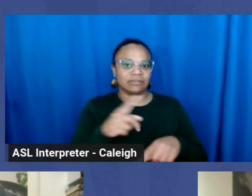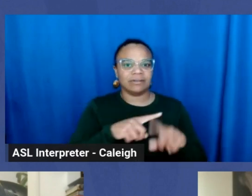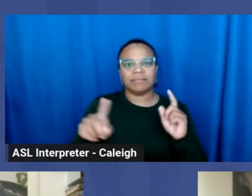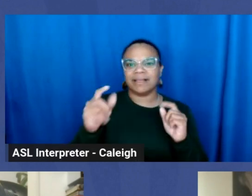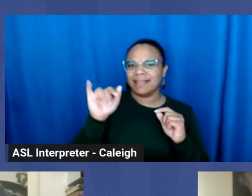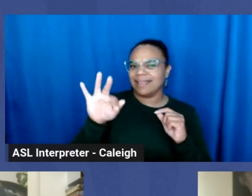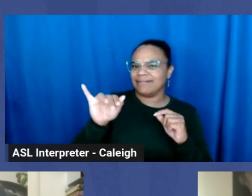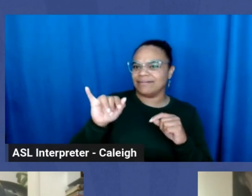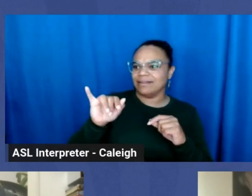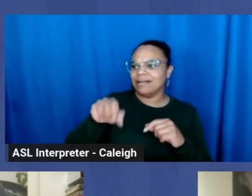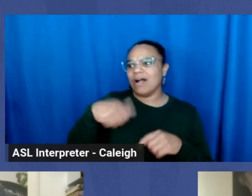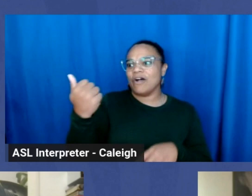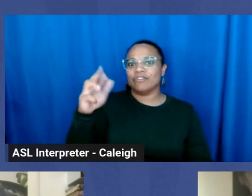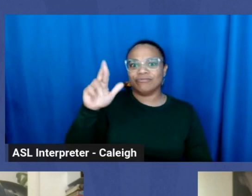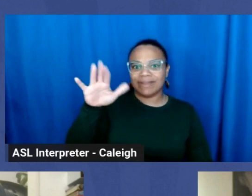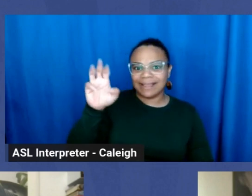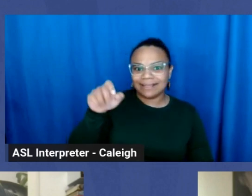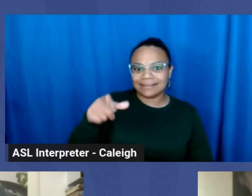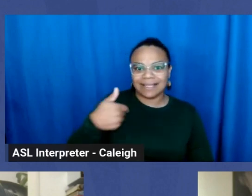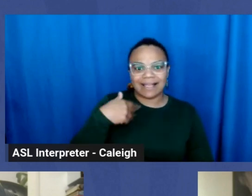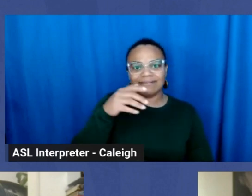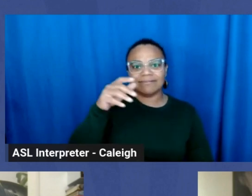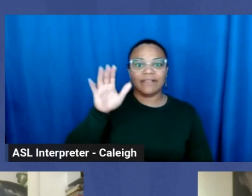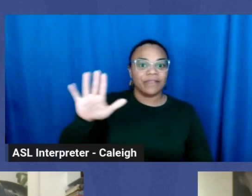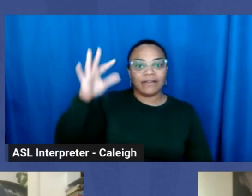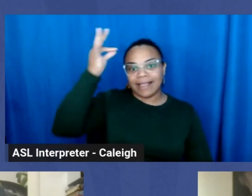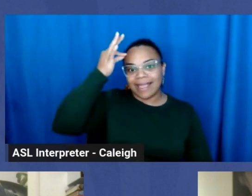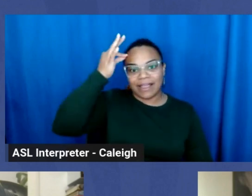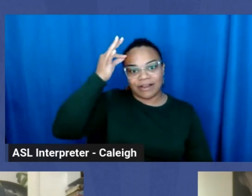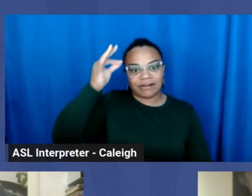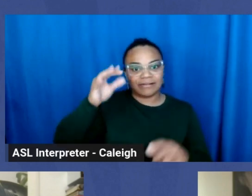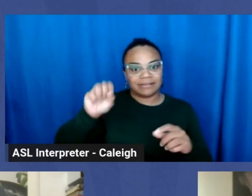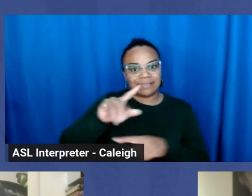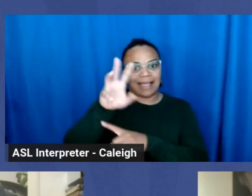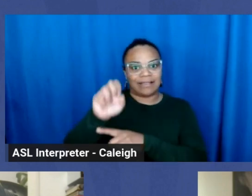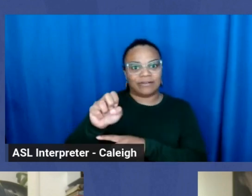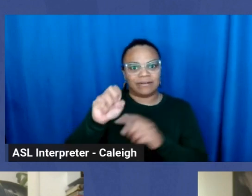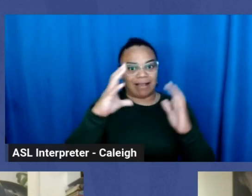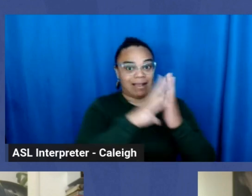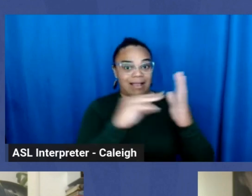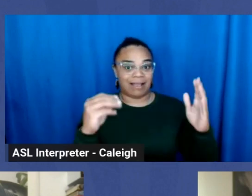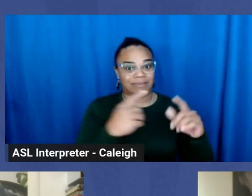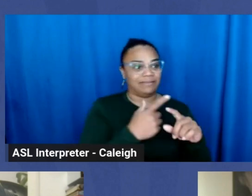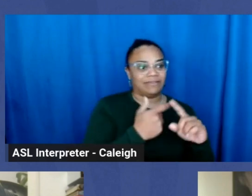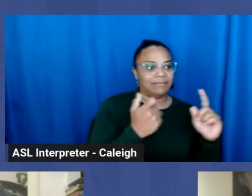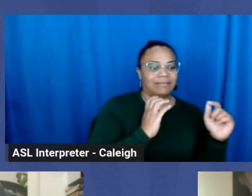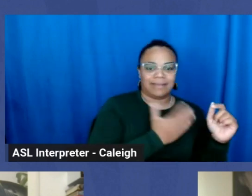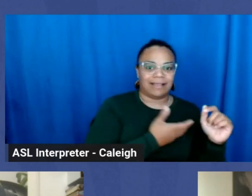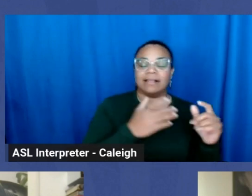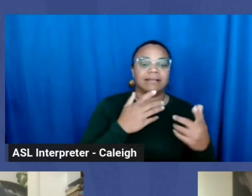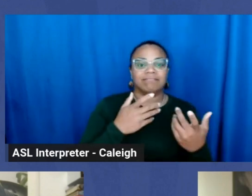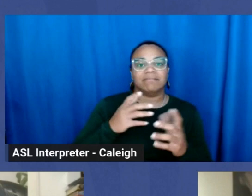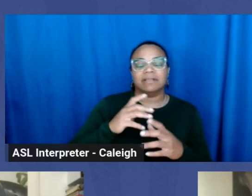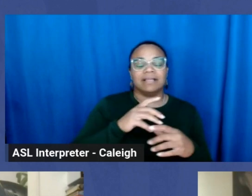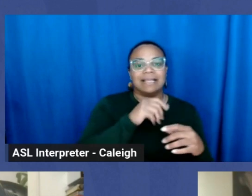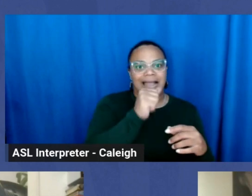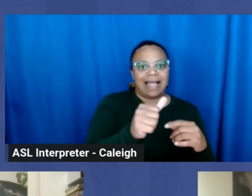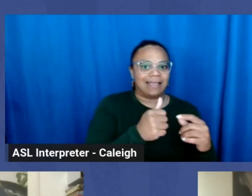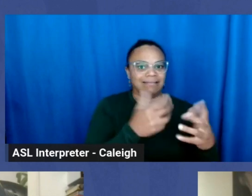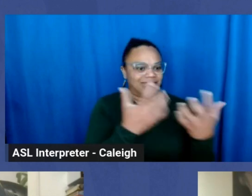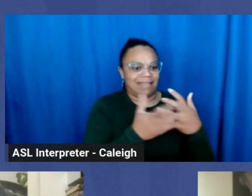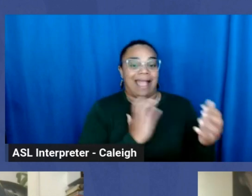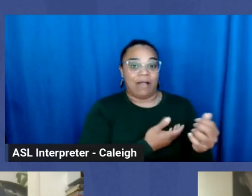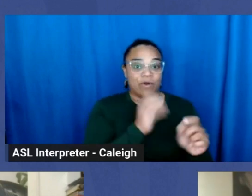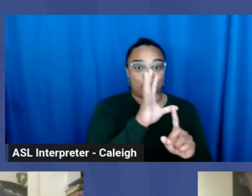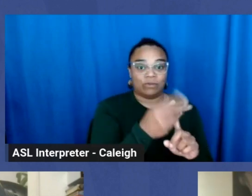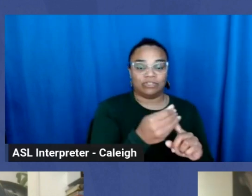might have hairstyles that our culture would not particularly wear, but who are